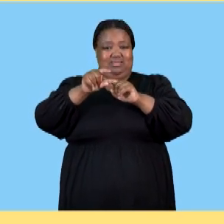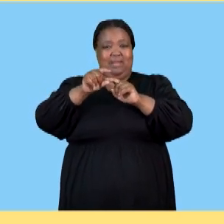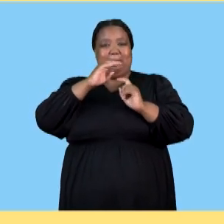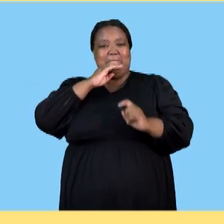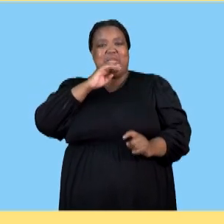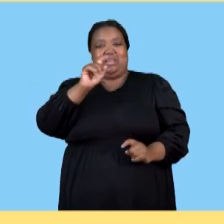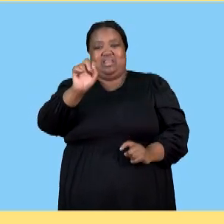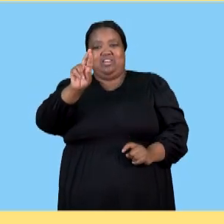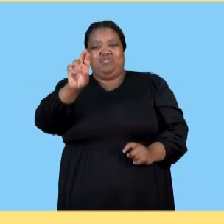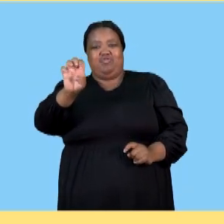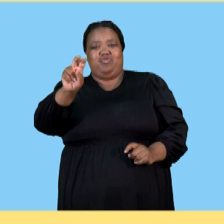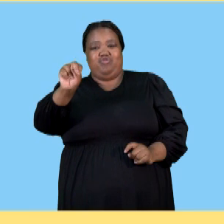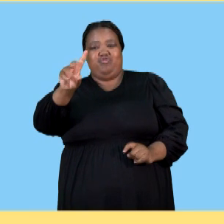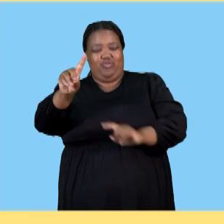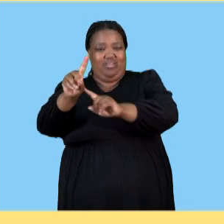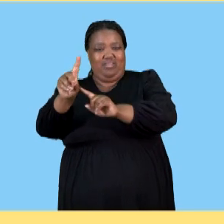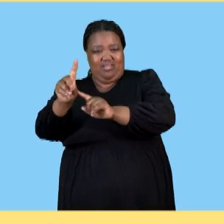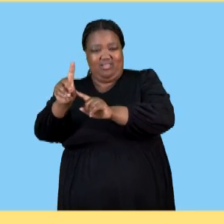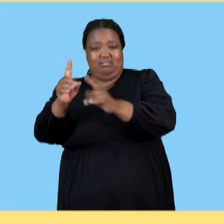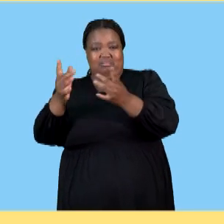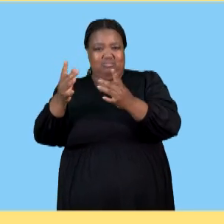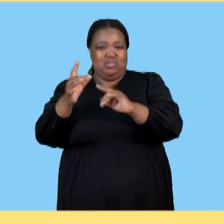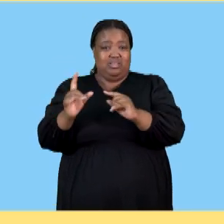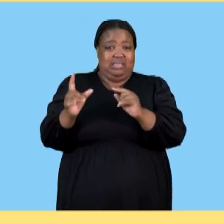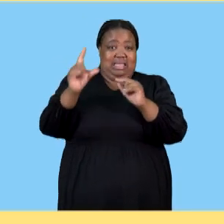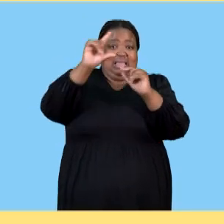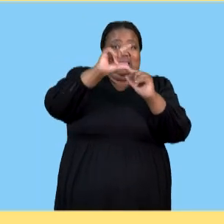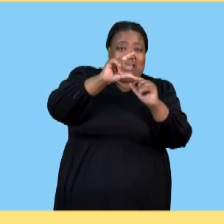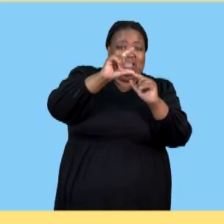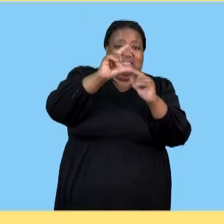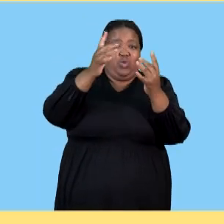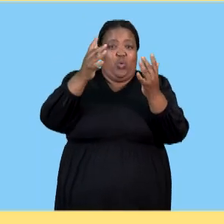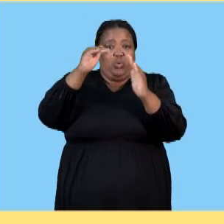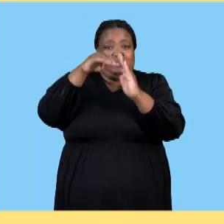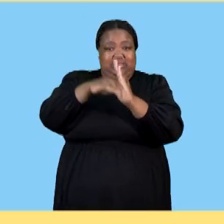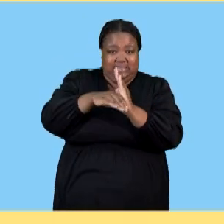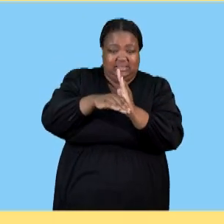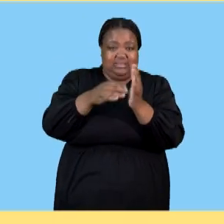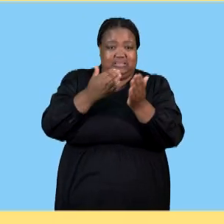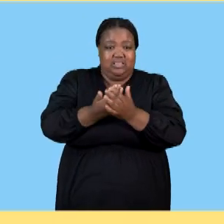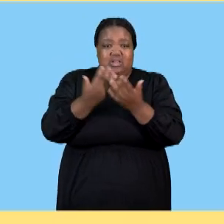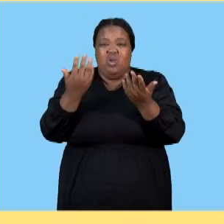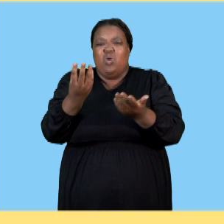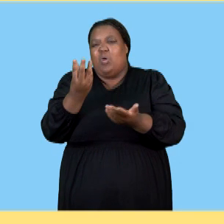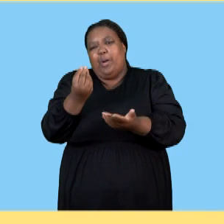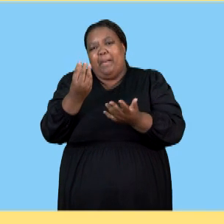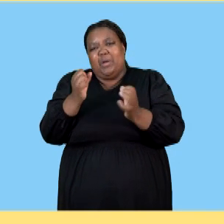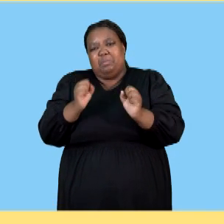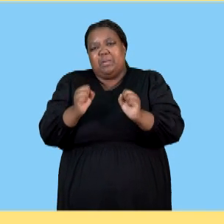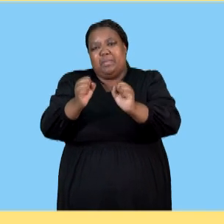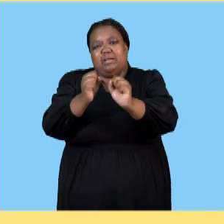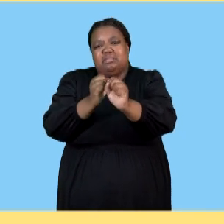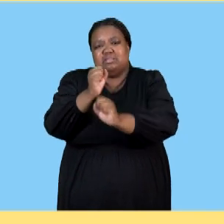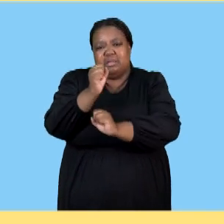the trend. So you have to know, you either get an increase or a decrease, or the amount